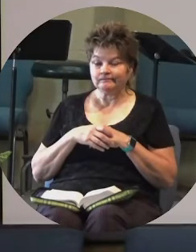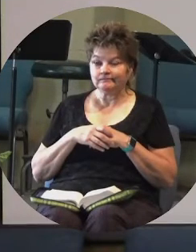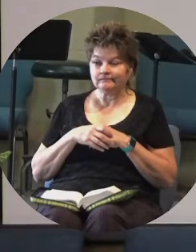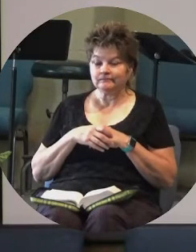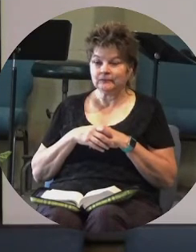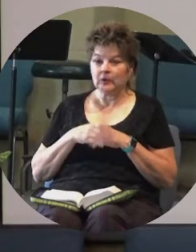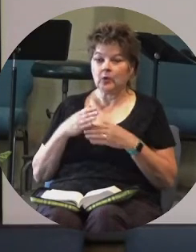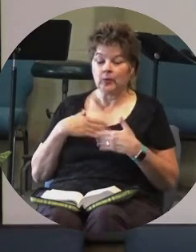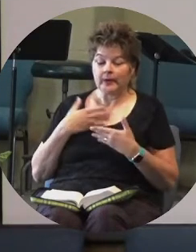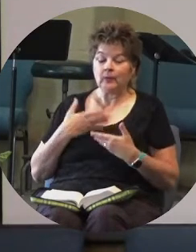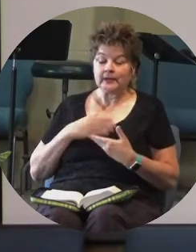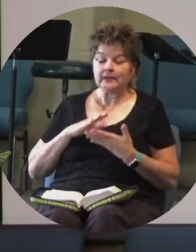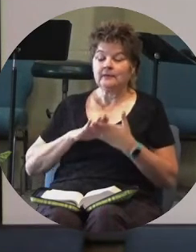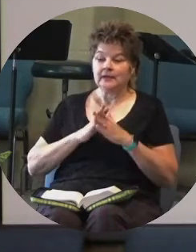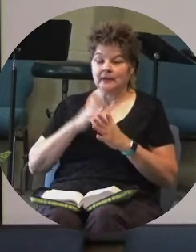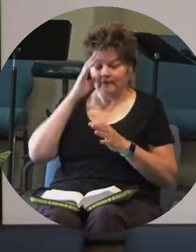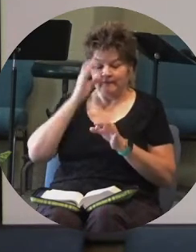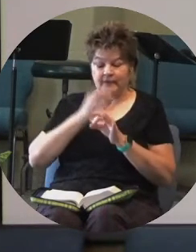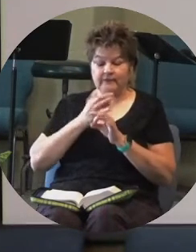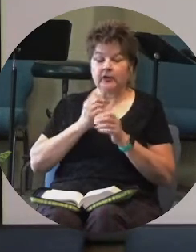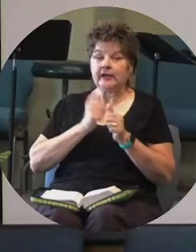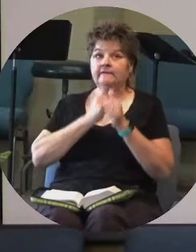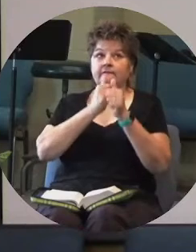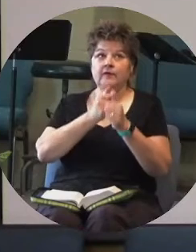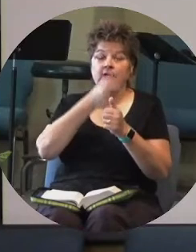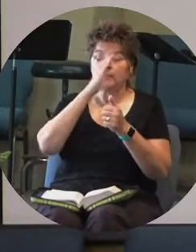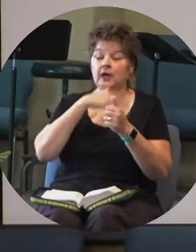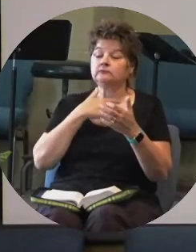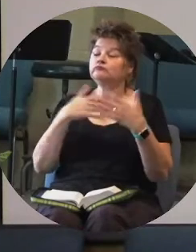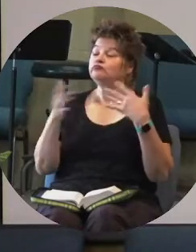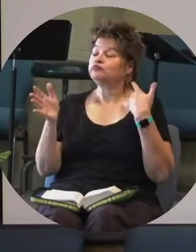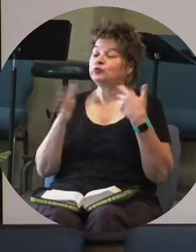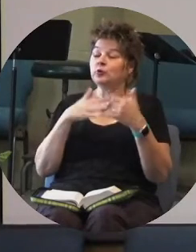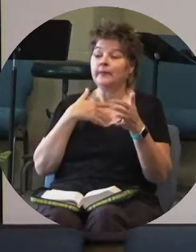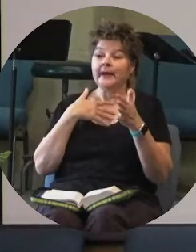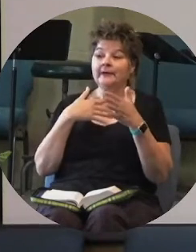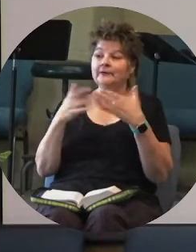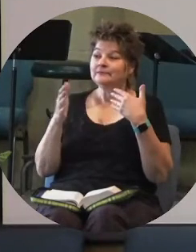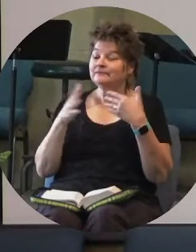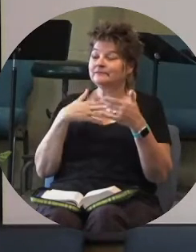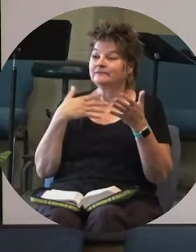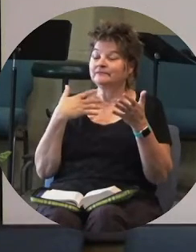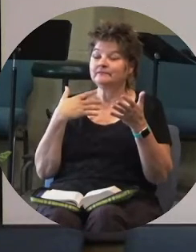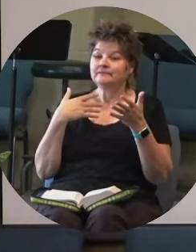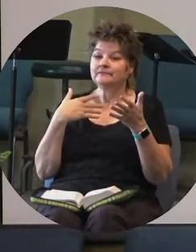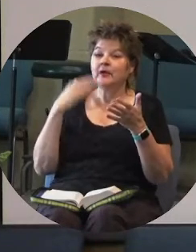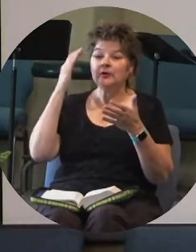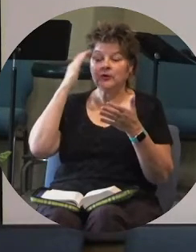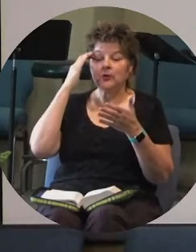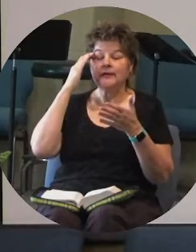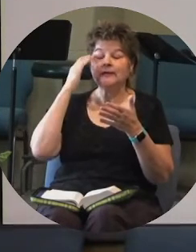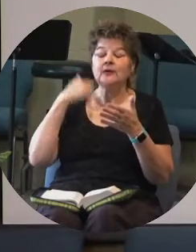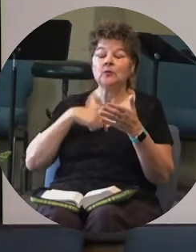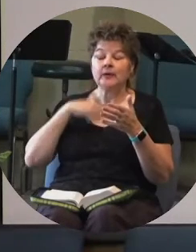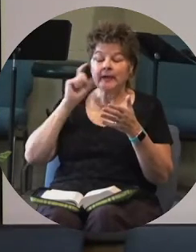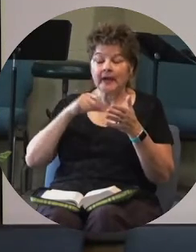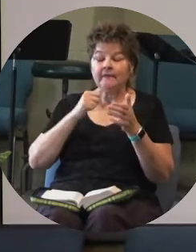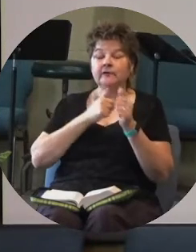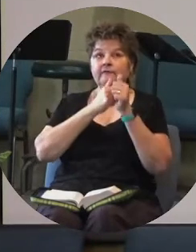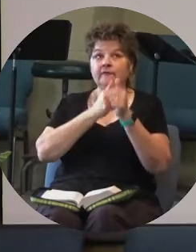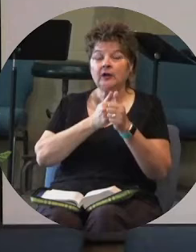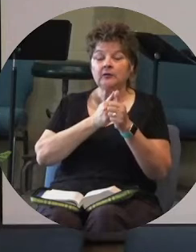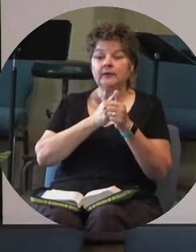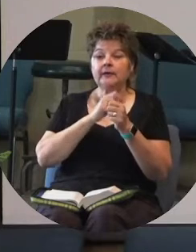Are we willing to be faithful and just follow God no matter what the course is, knowing that we have to follow him according to his